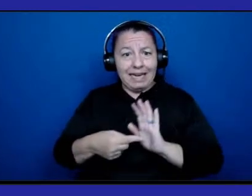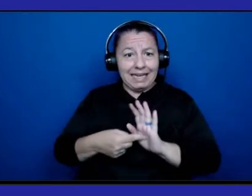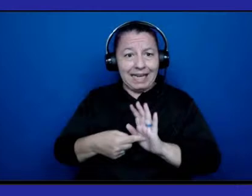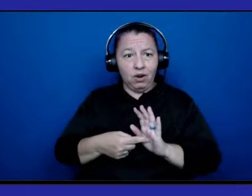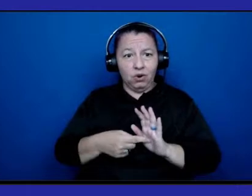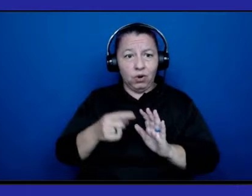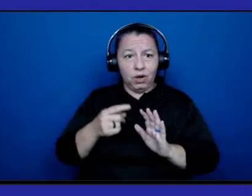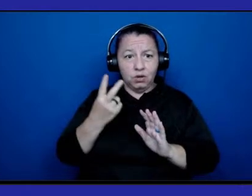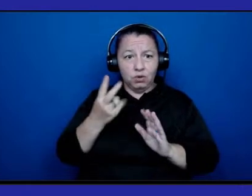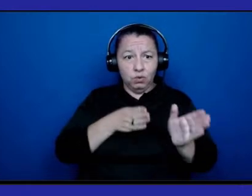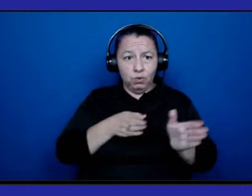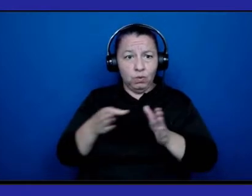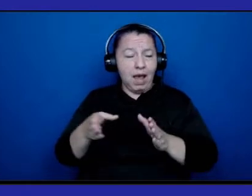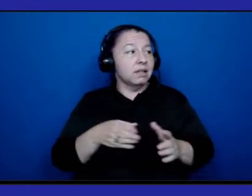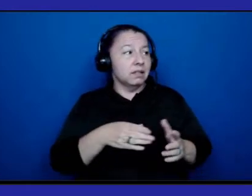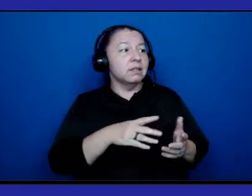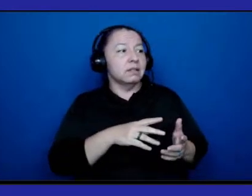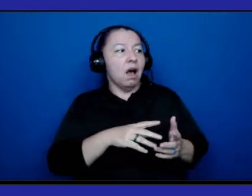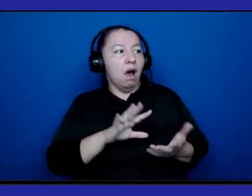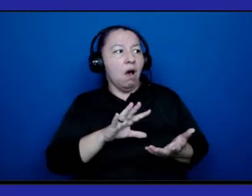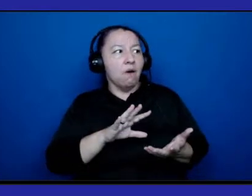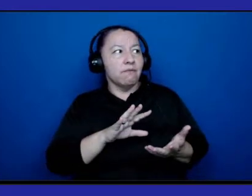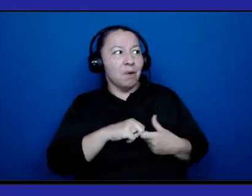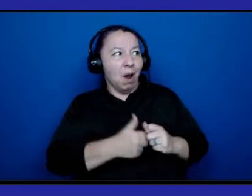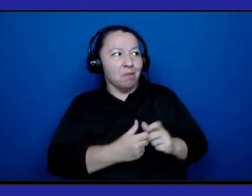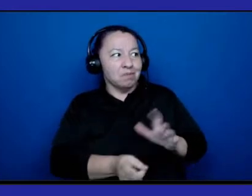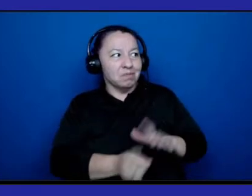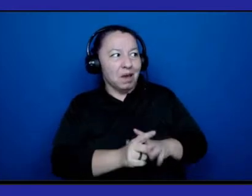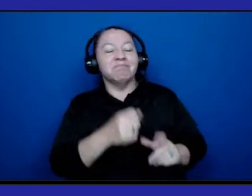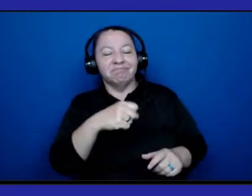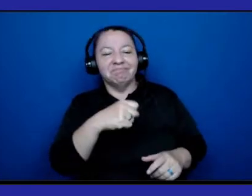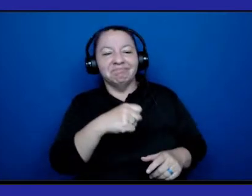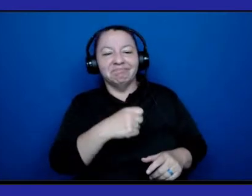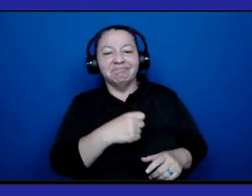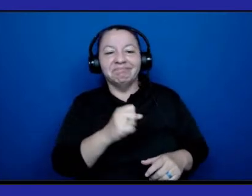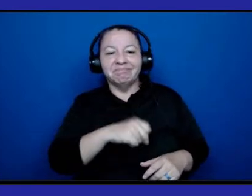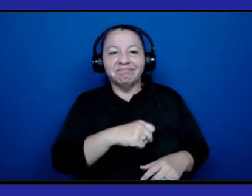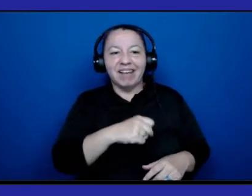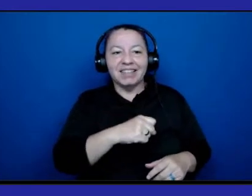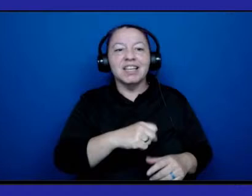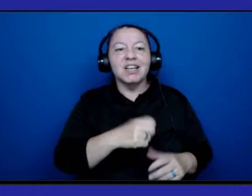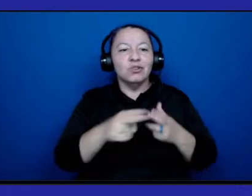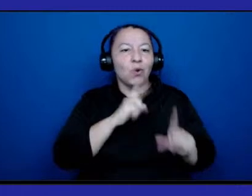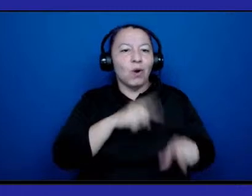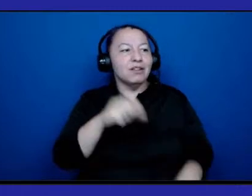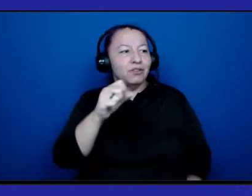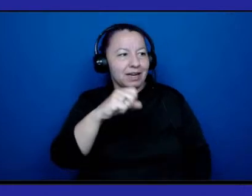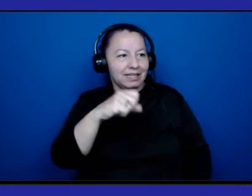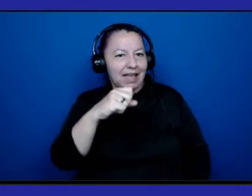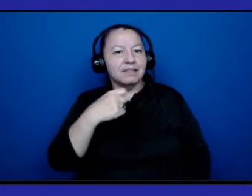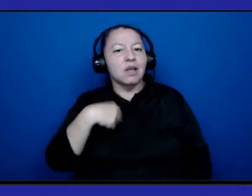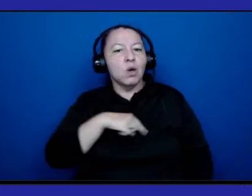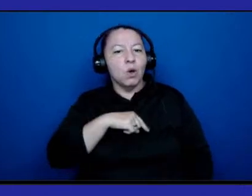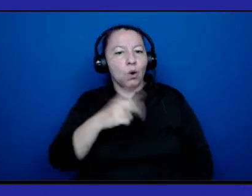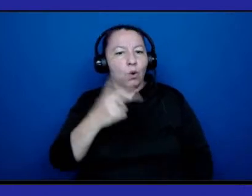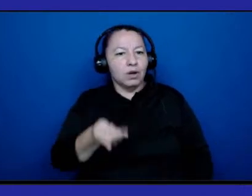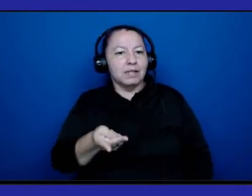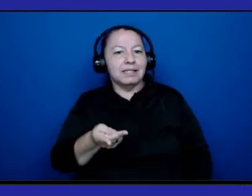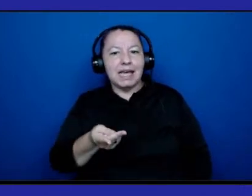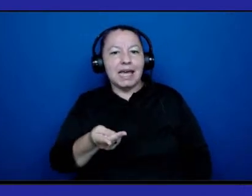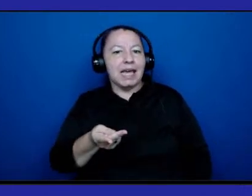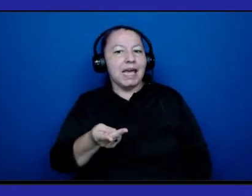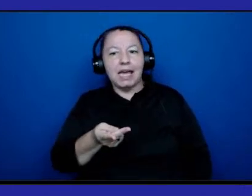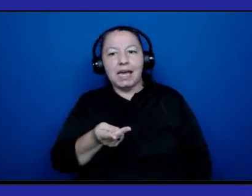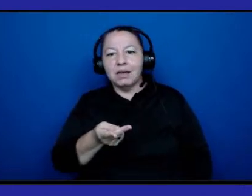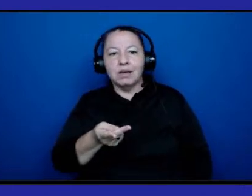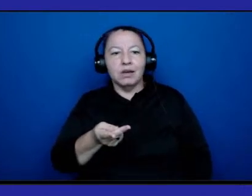Of distress, yeah. Yeah. I think yes. The short answer is yes, right? We're seeing burnout. We're seeing,